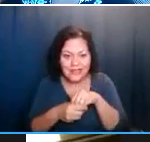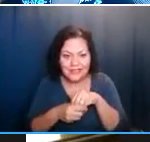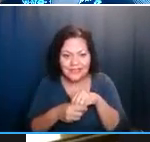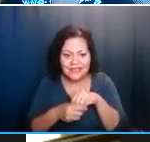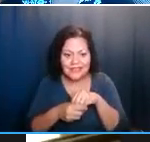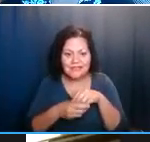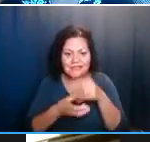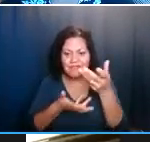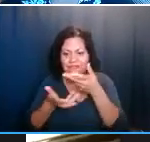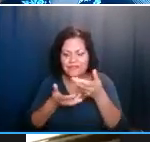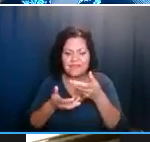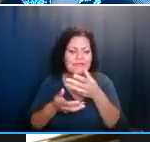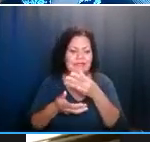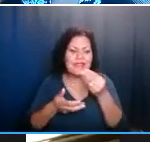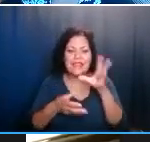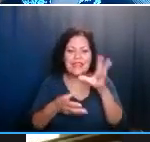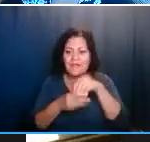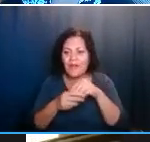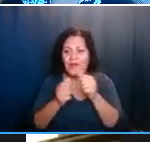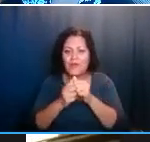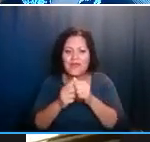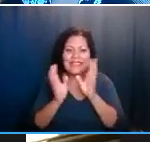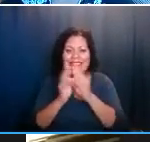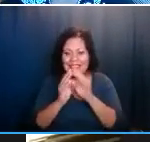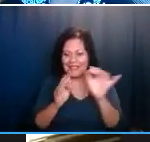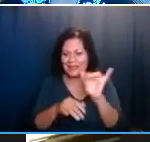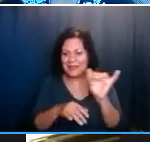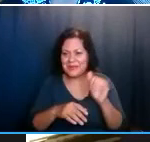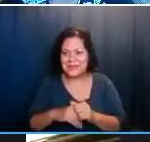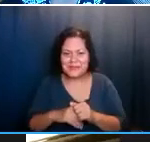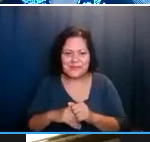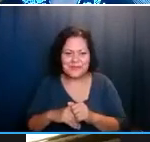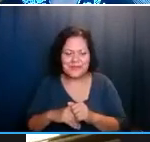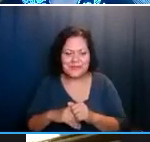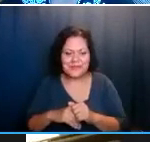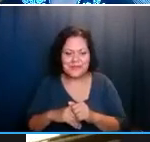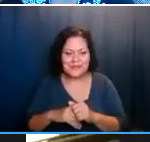and get involved with the sessions as well.